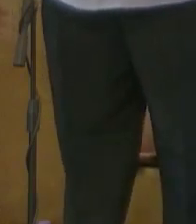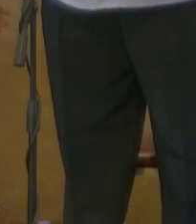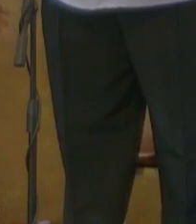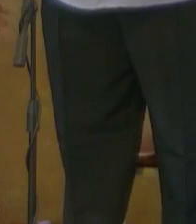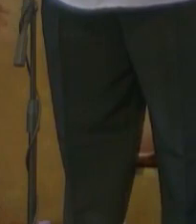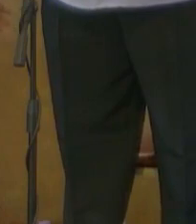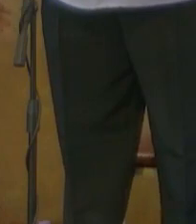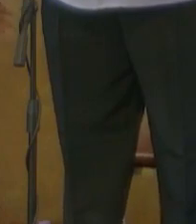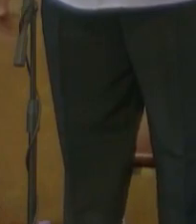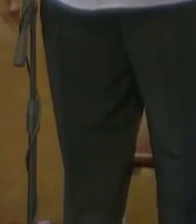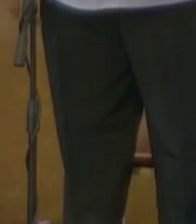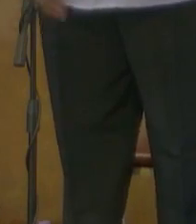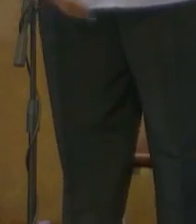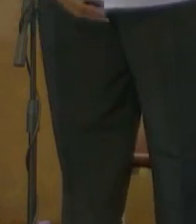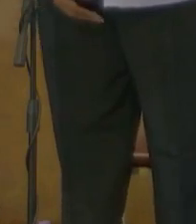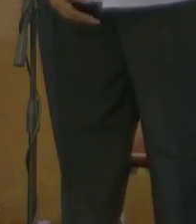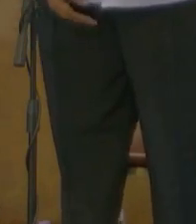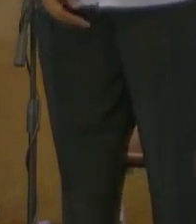with